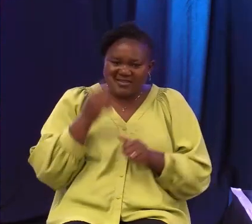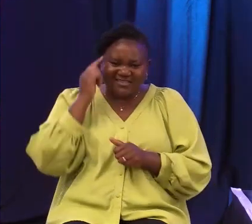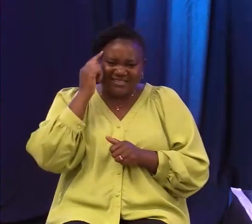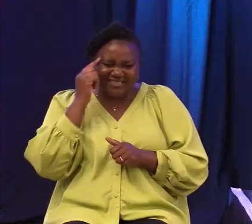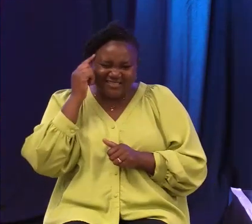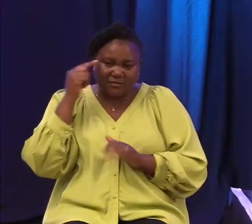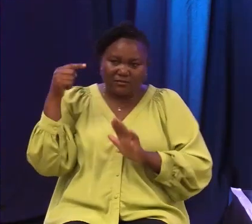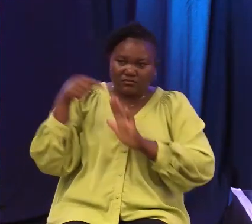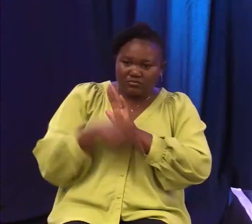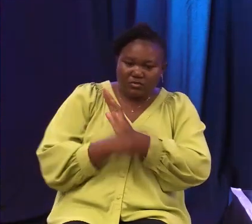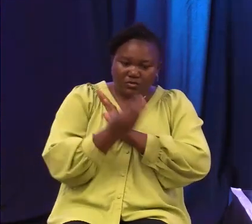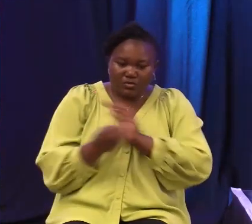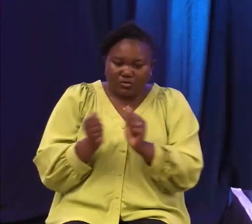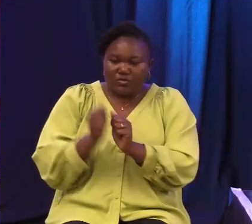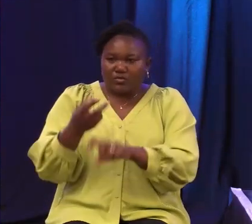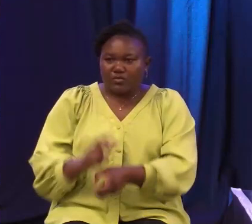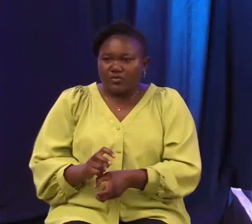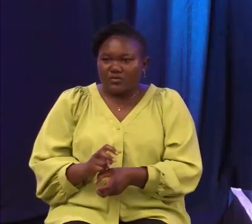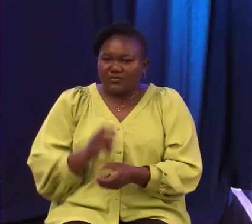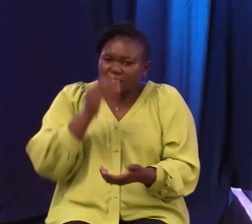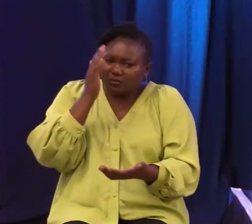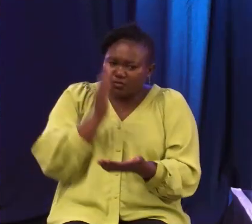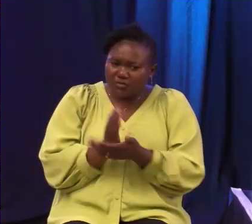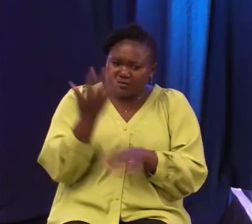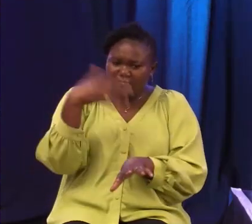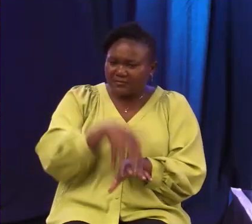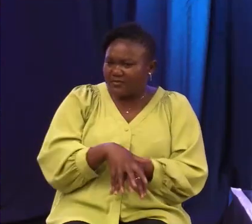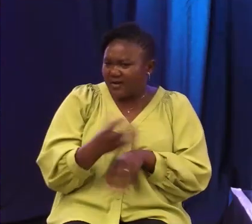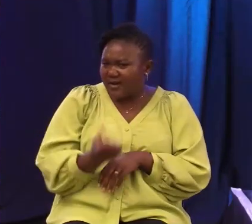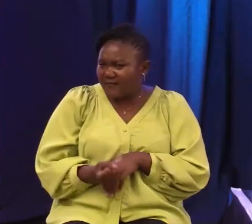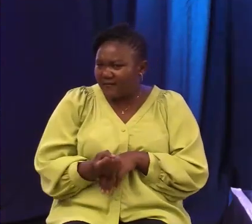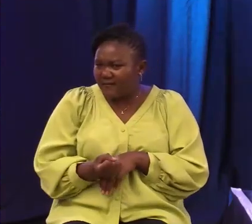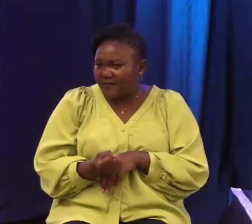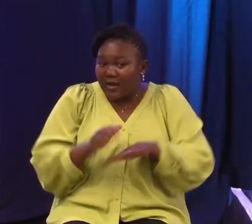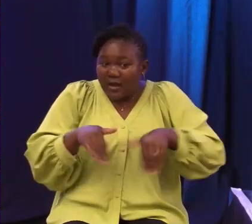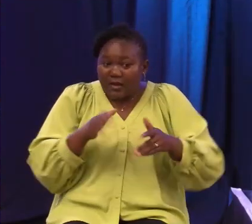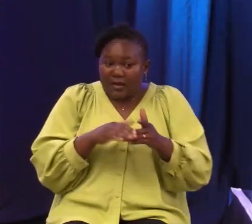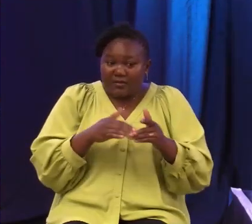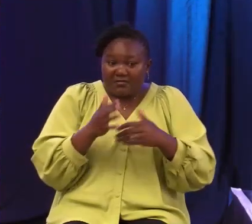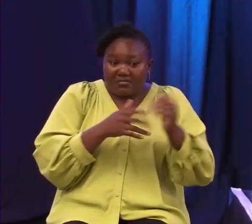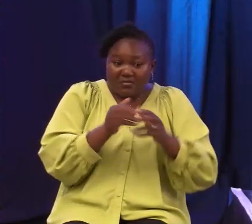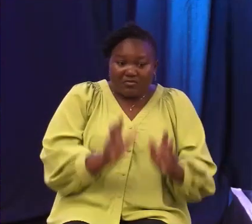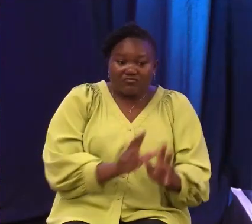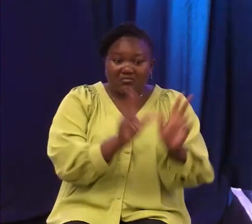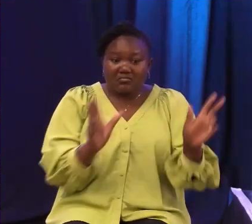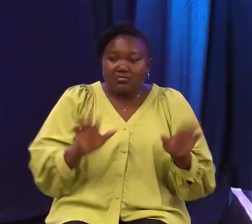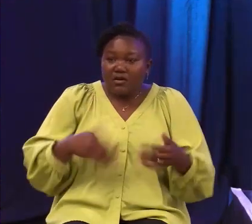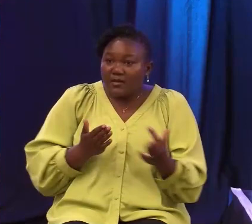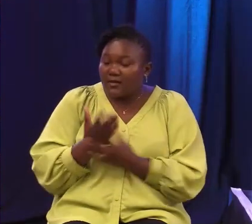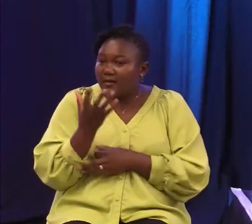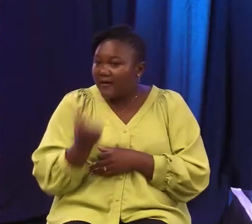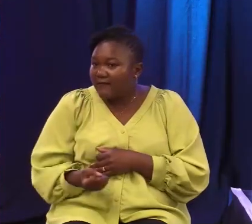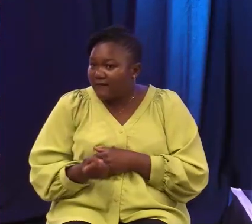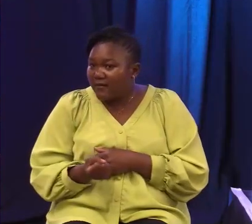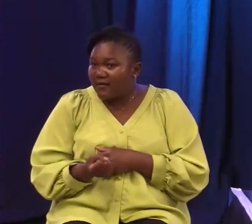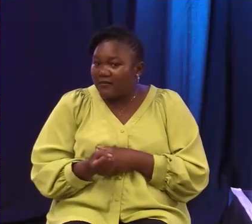children with disability. Are we really inclusive? What about the public facilities there? In the village